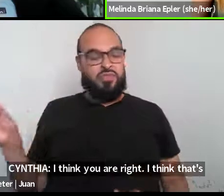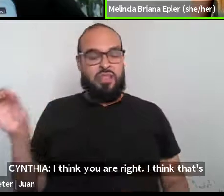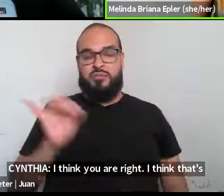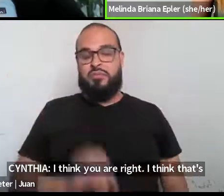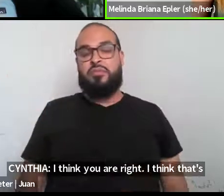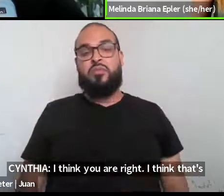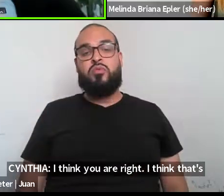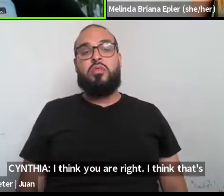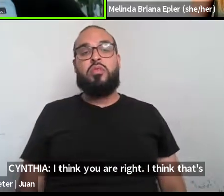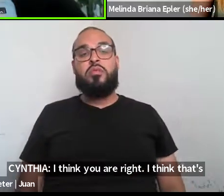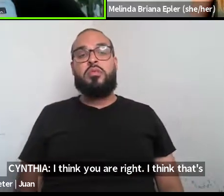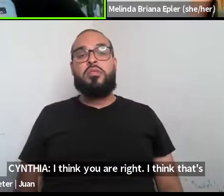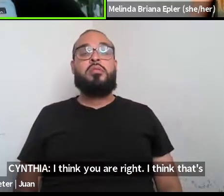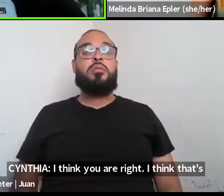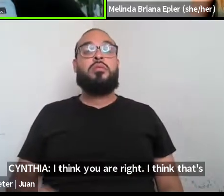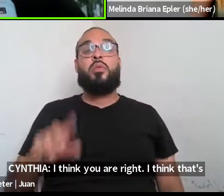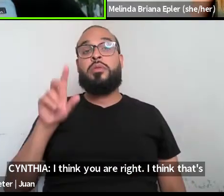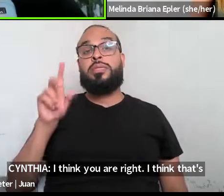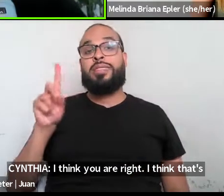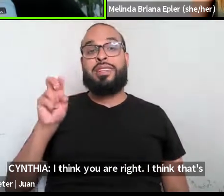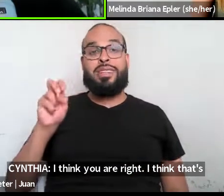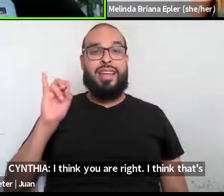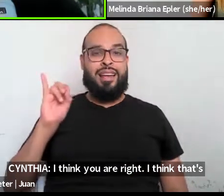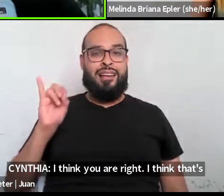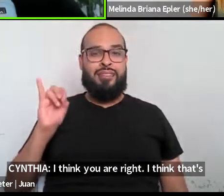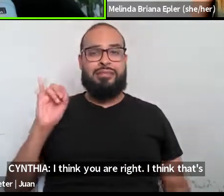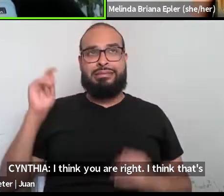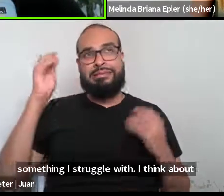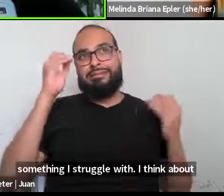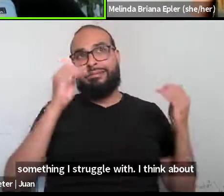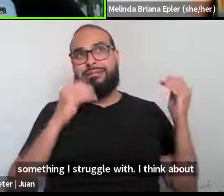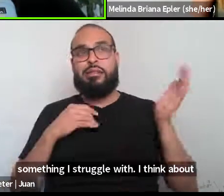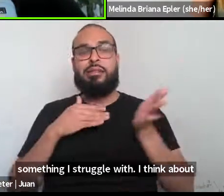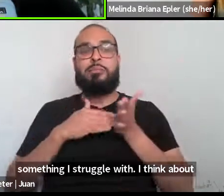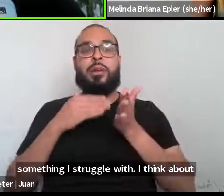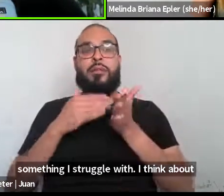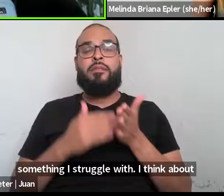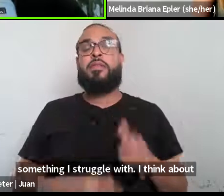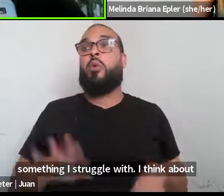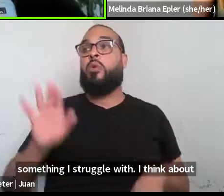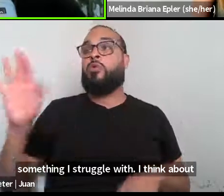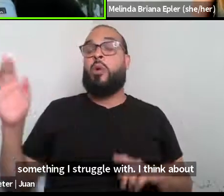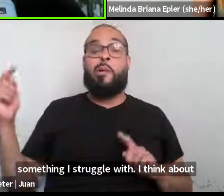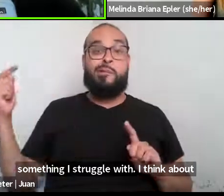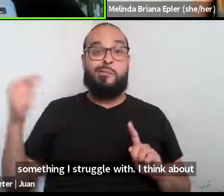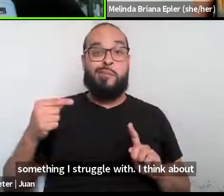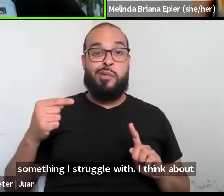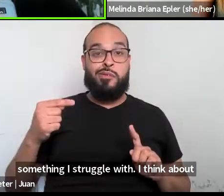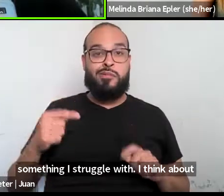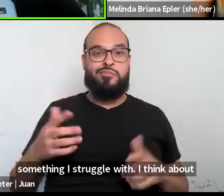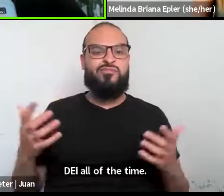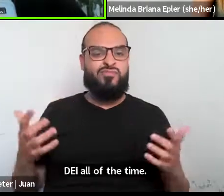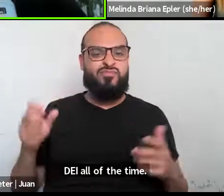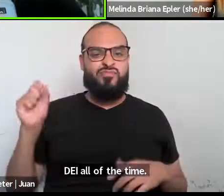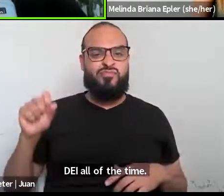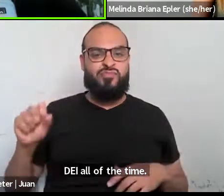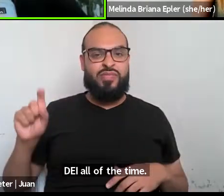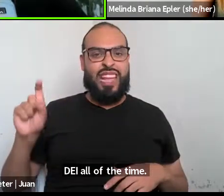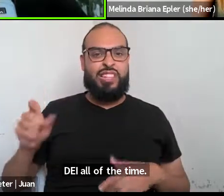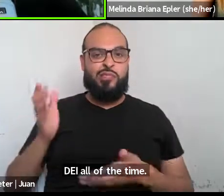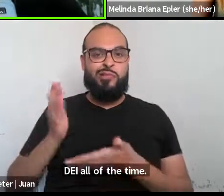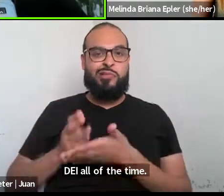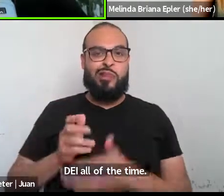I think about DEI all the time. And to your point, I really have to stop